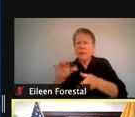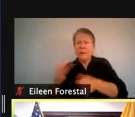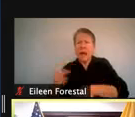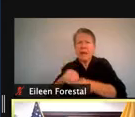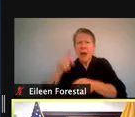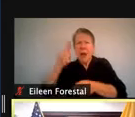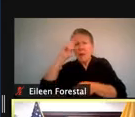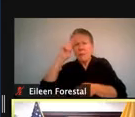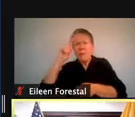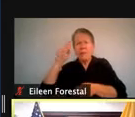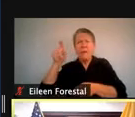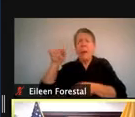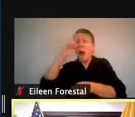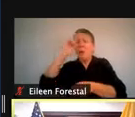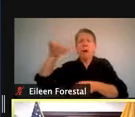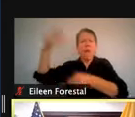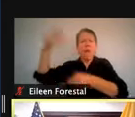they're COVID-19